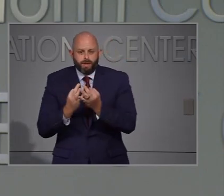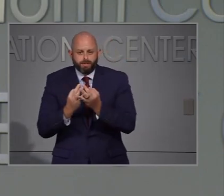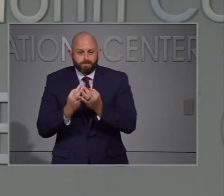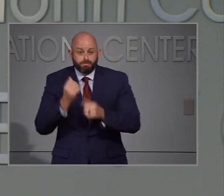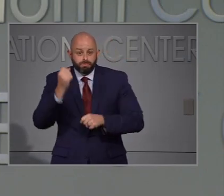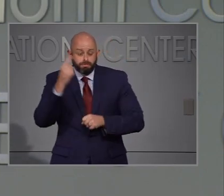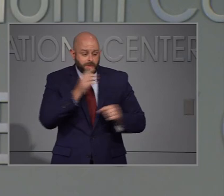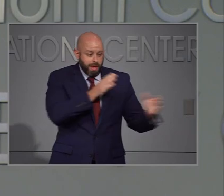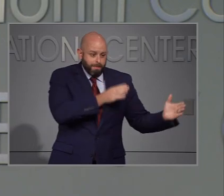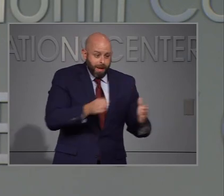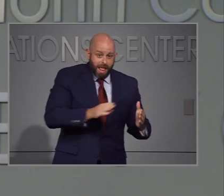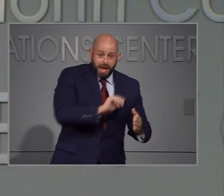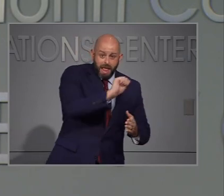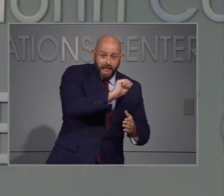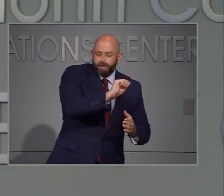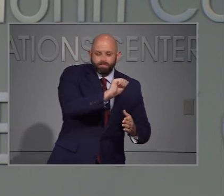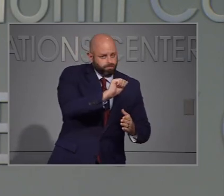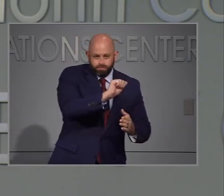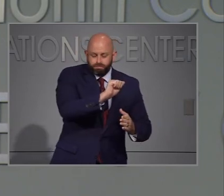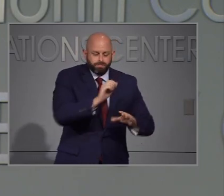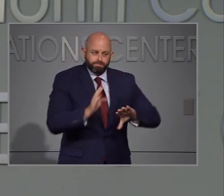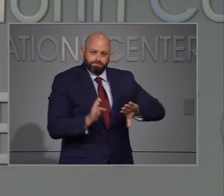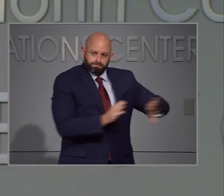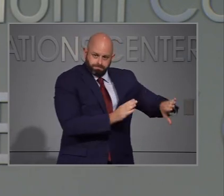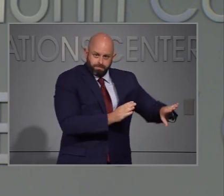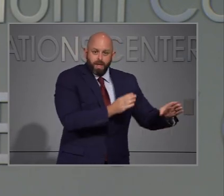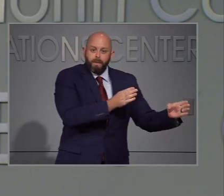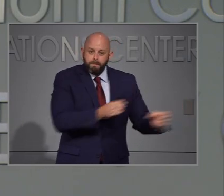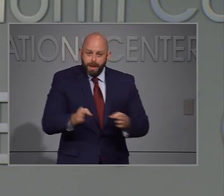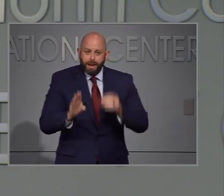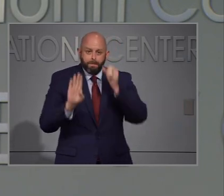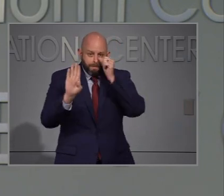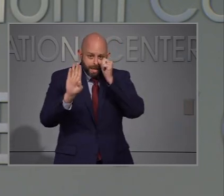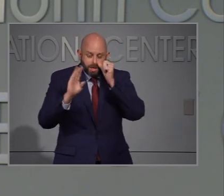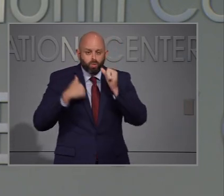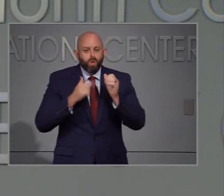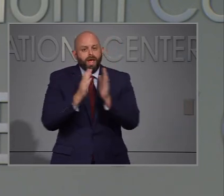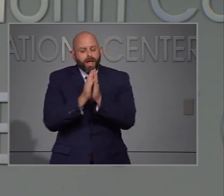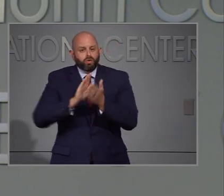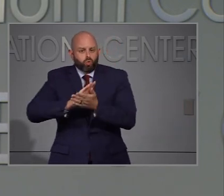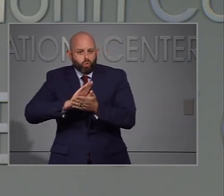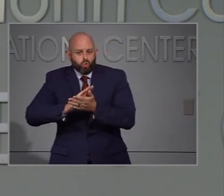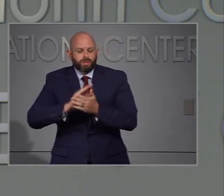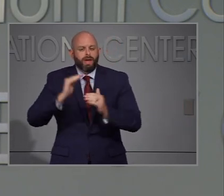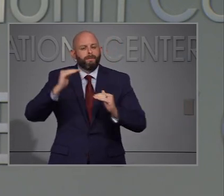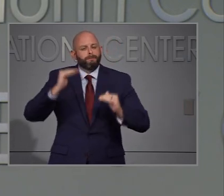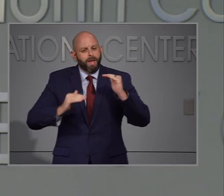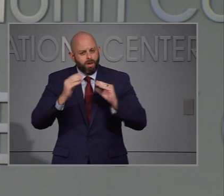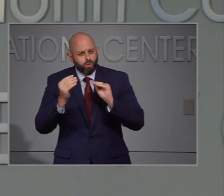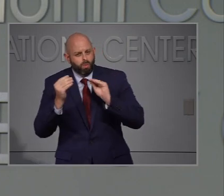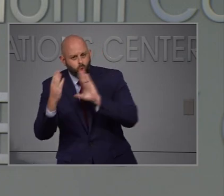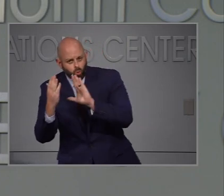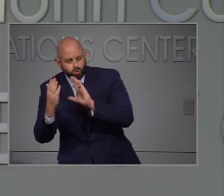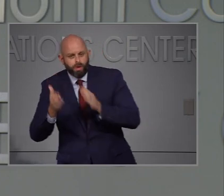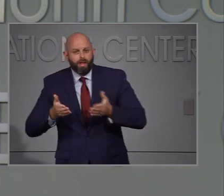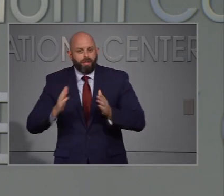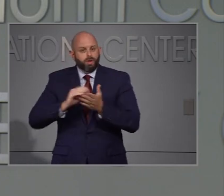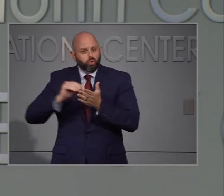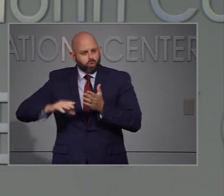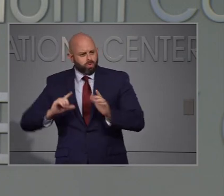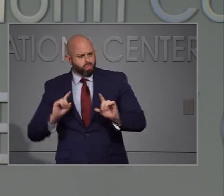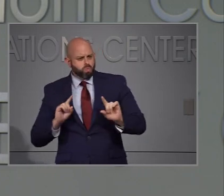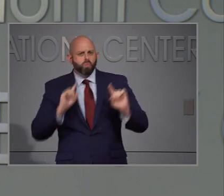ask schools to prepare. It's a measured, balanced approach that will allow children to attend but